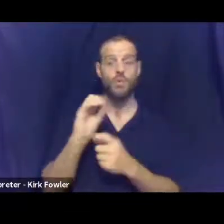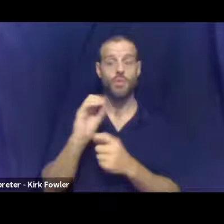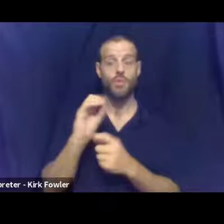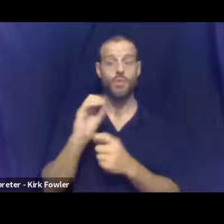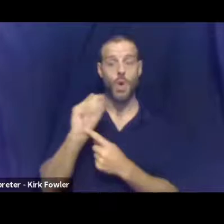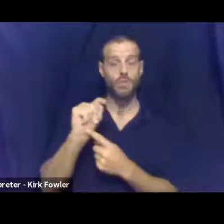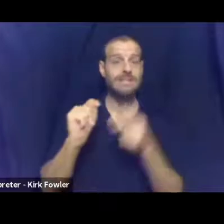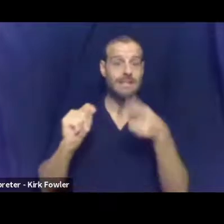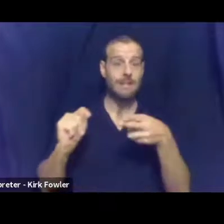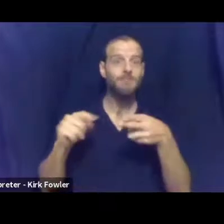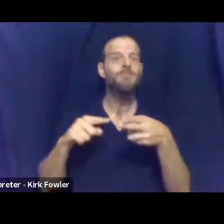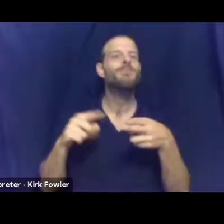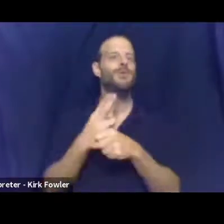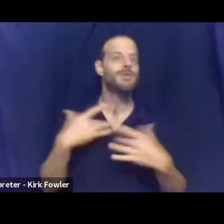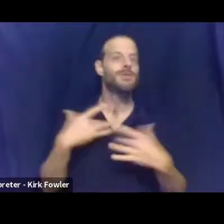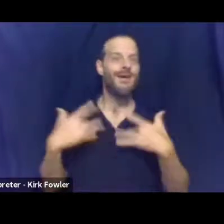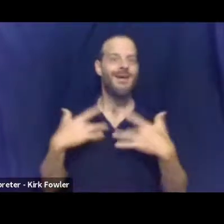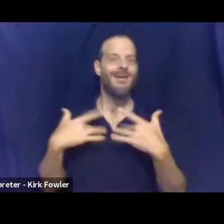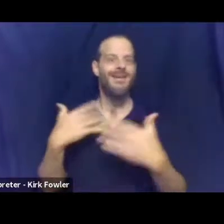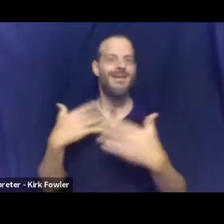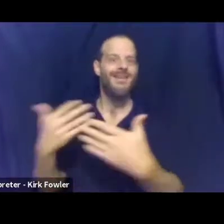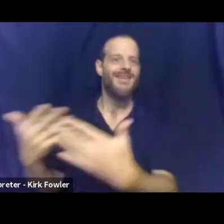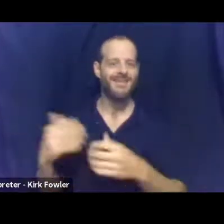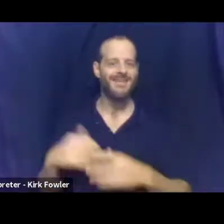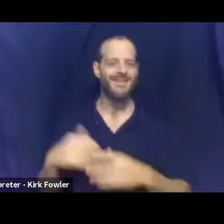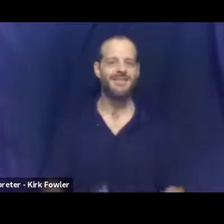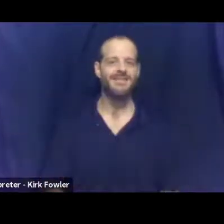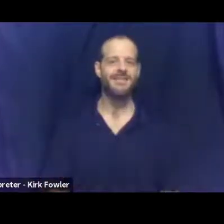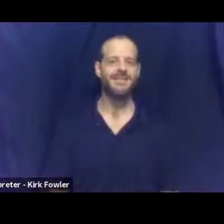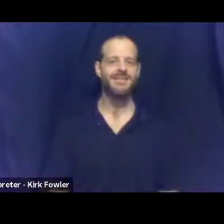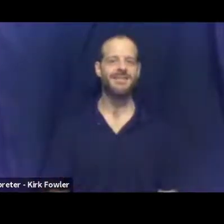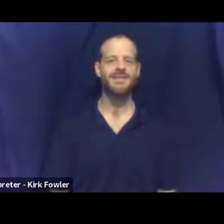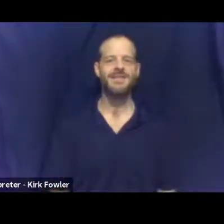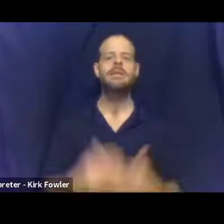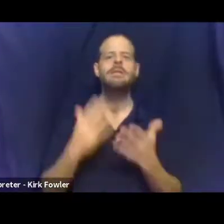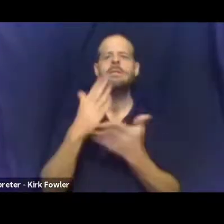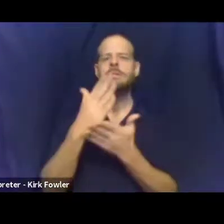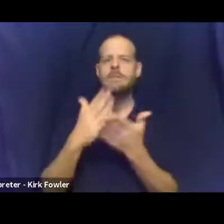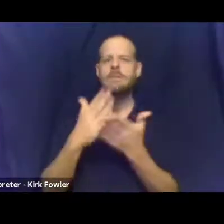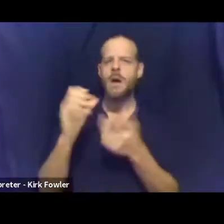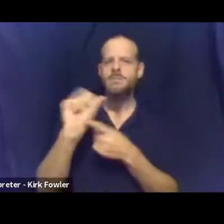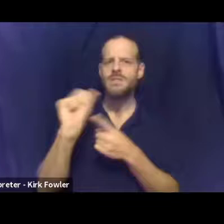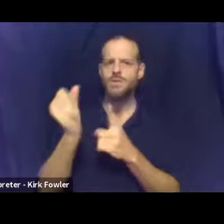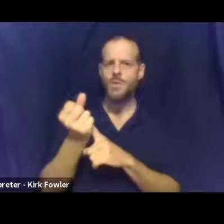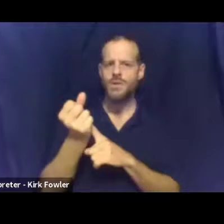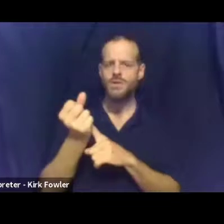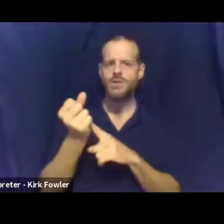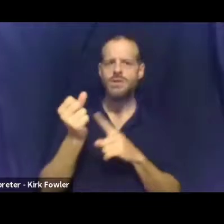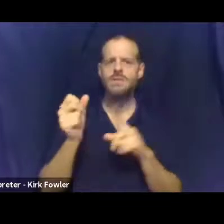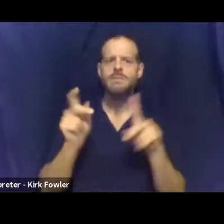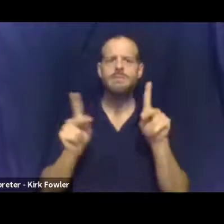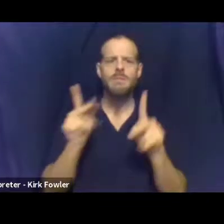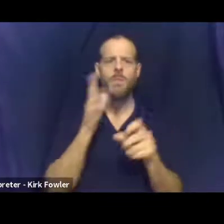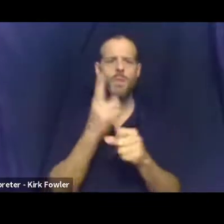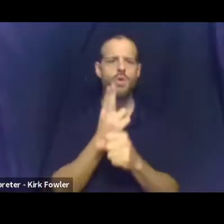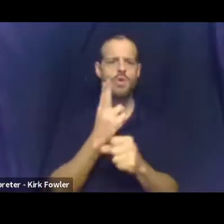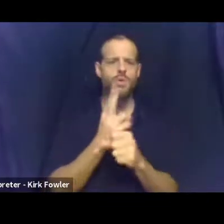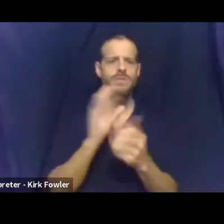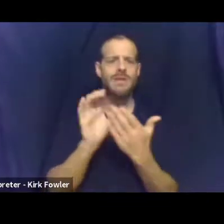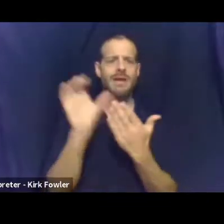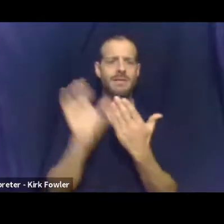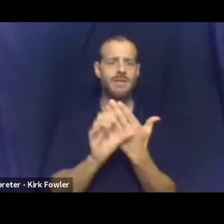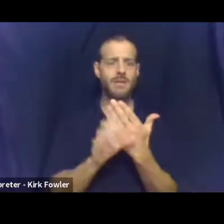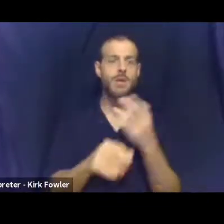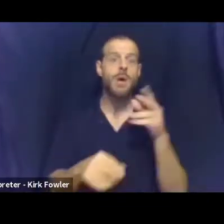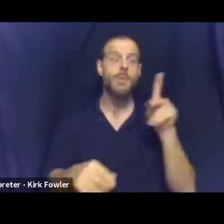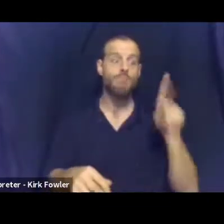Um, and then expand out from there. I know in some circumstances, um, people will use a calendar system where it's the activity and then the person that's